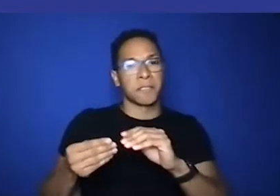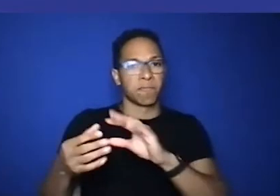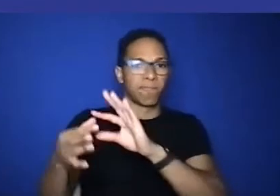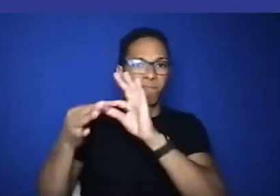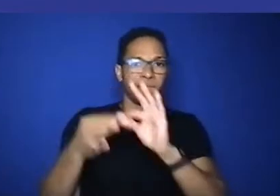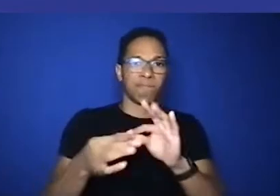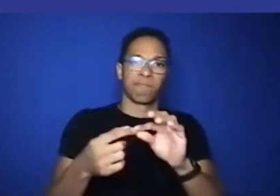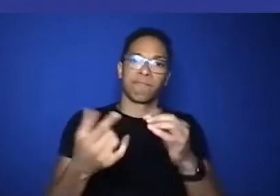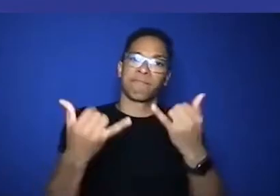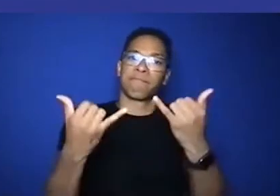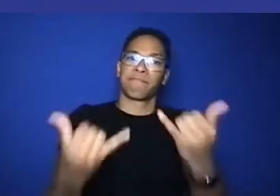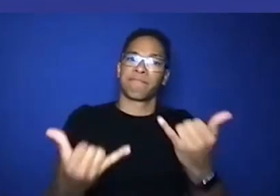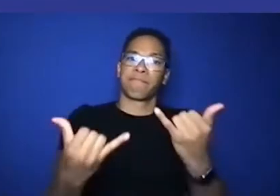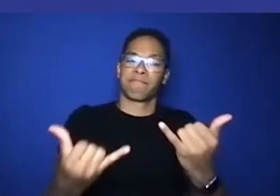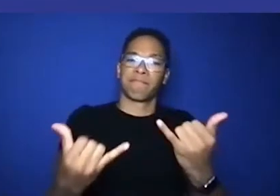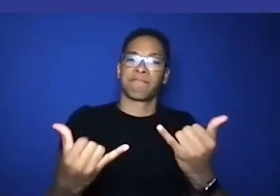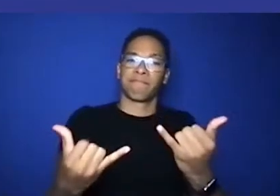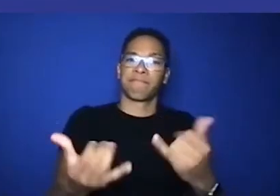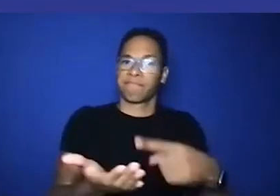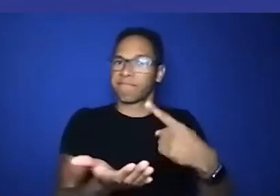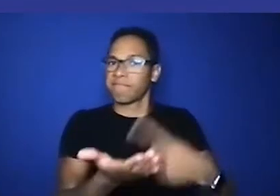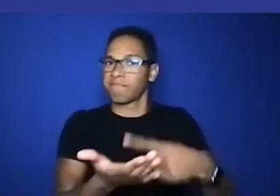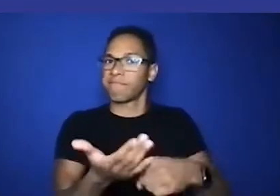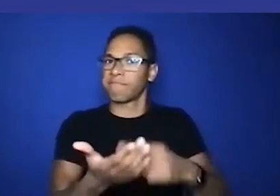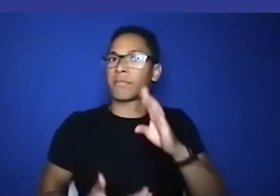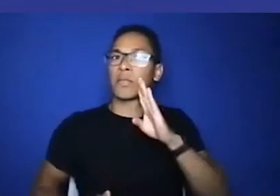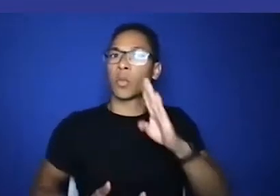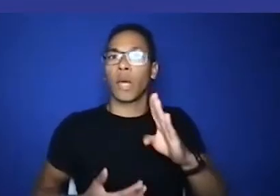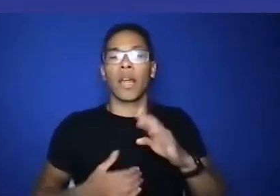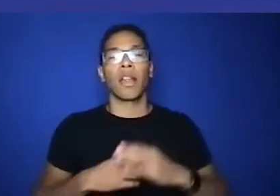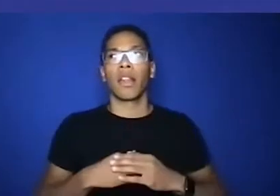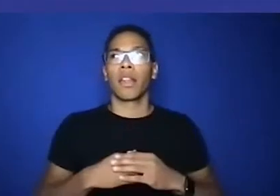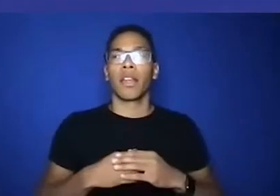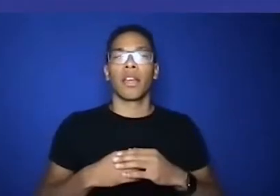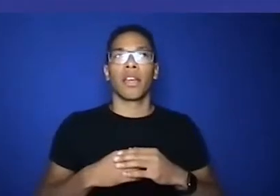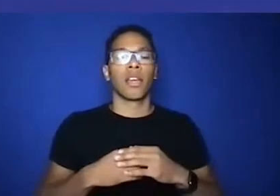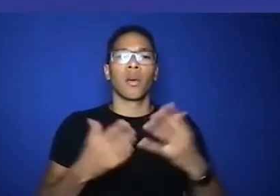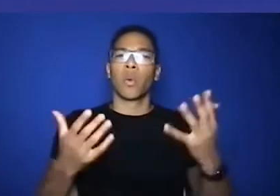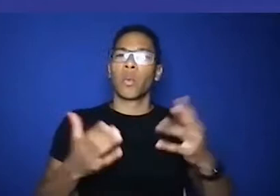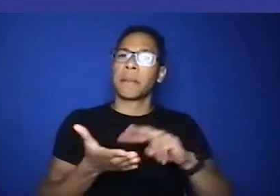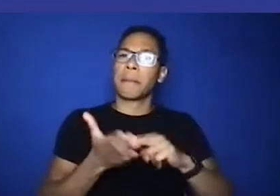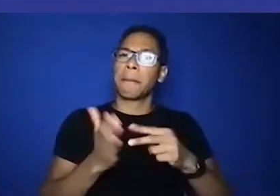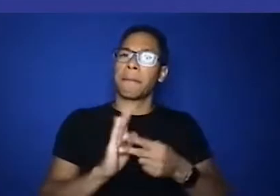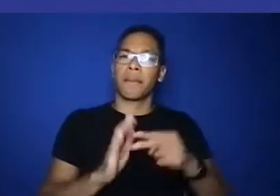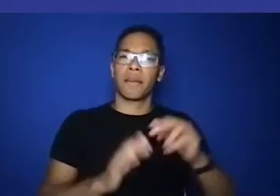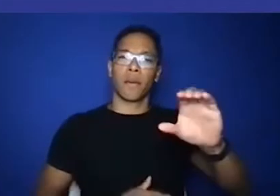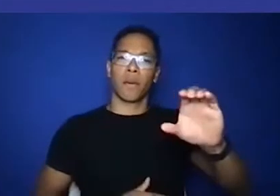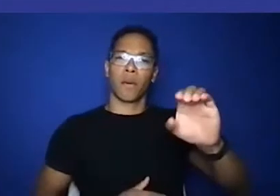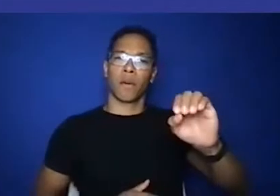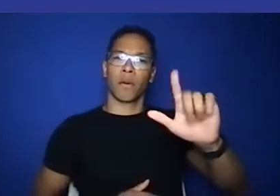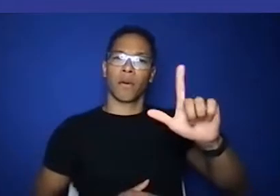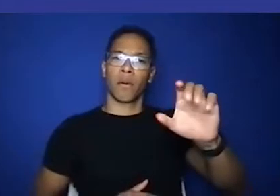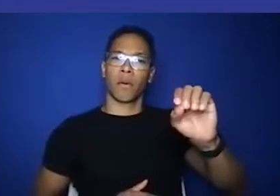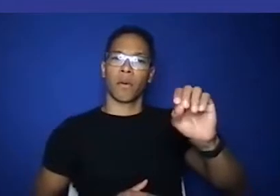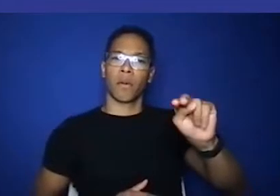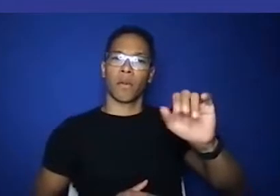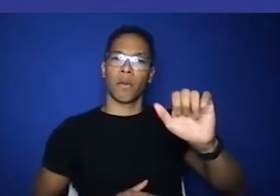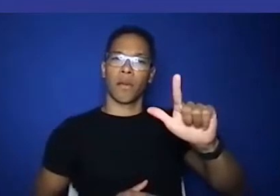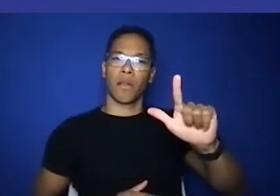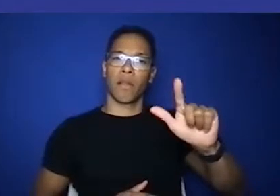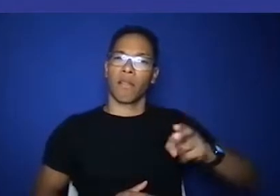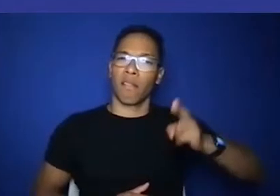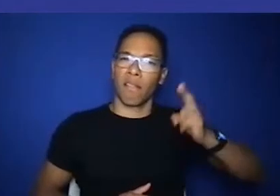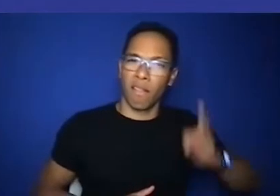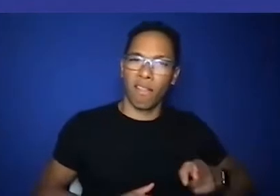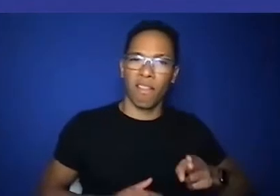today in relationship to what it is to be within colonial archives, the different kinds of violences